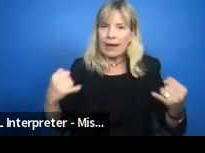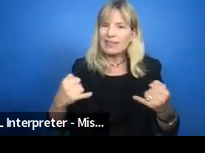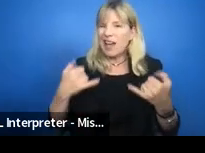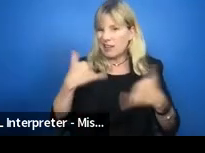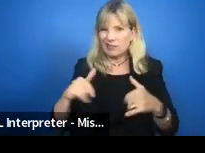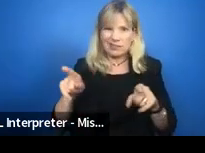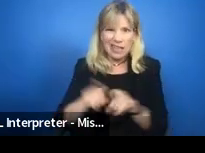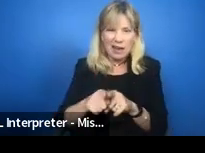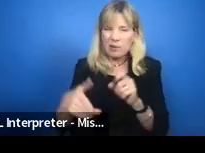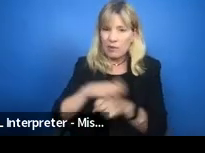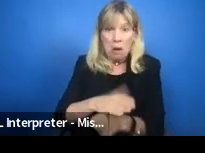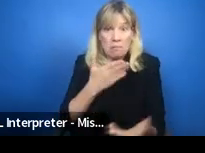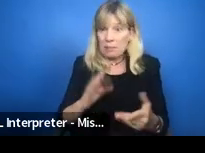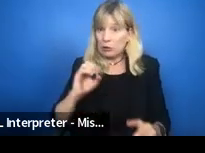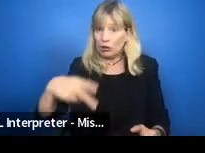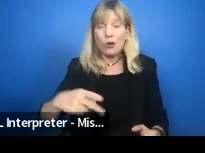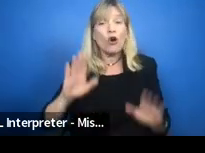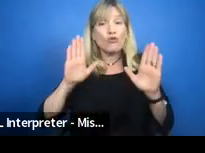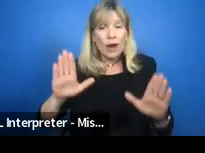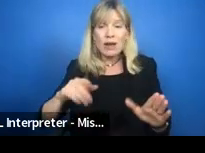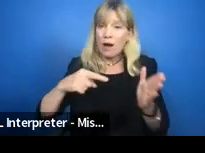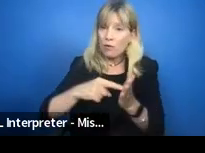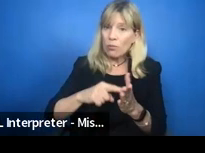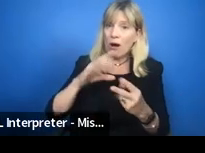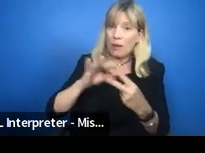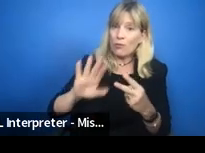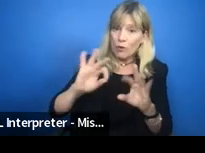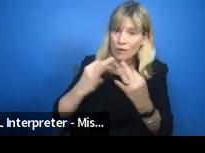and it might be a really great affordable option for your family.